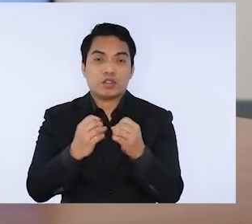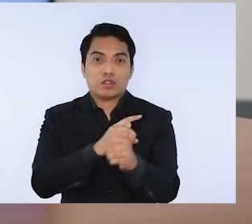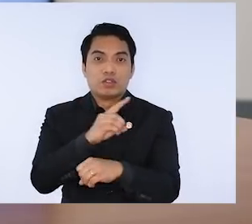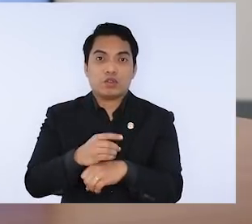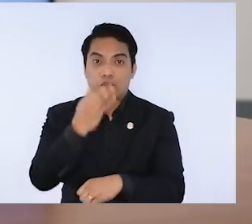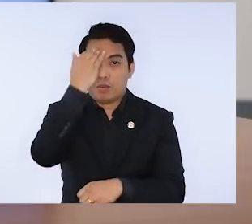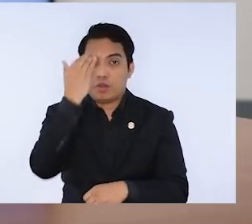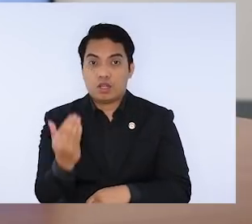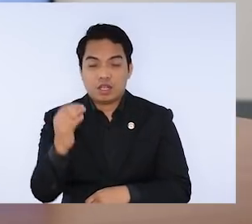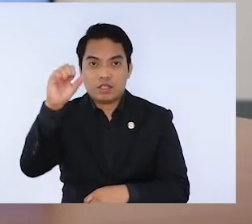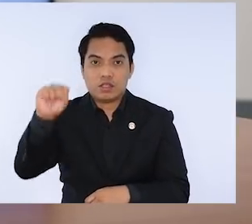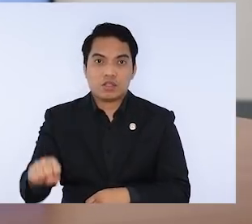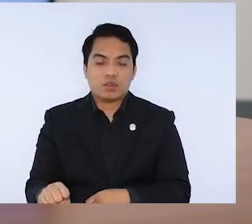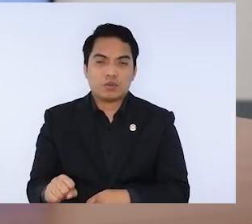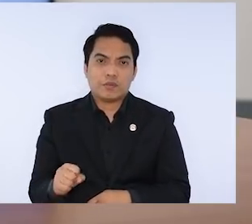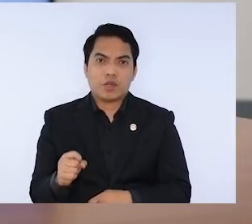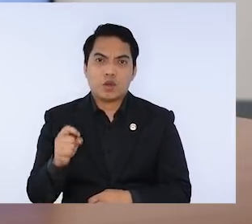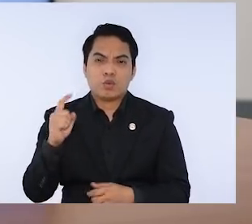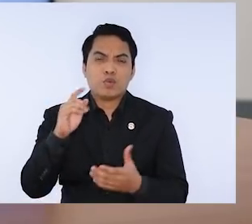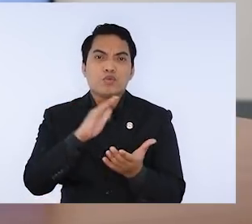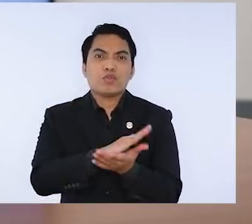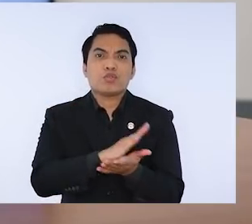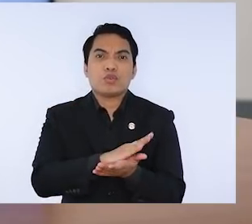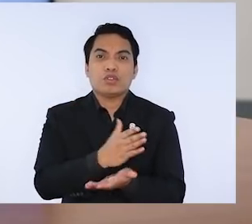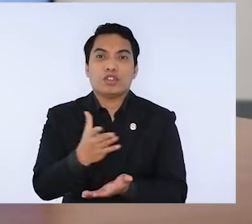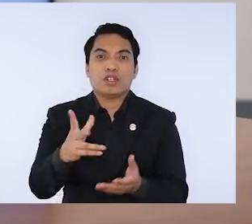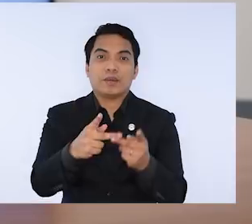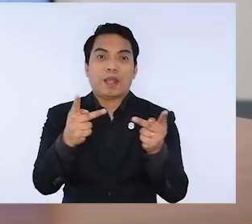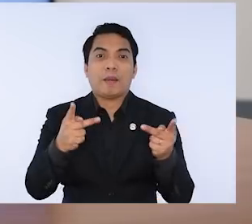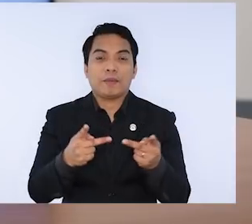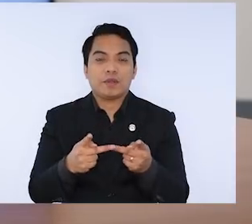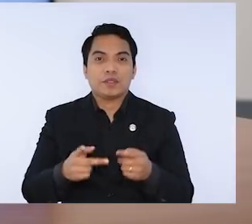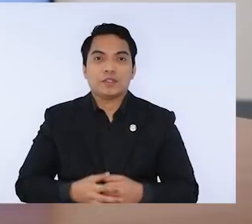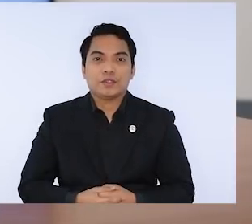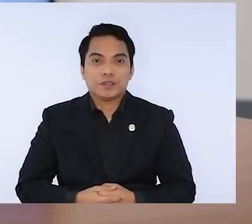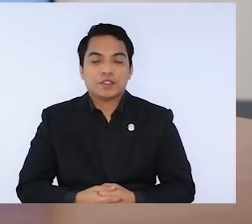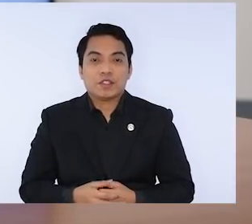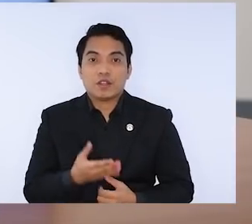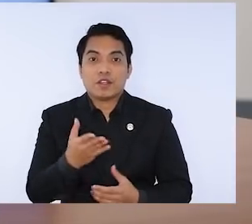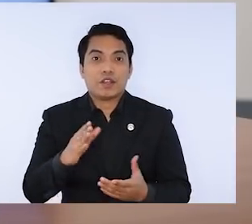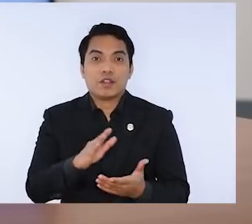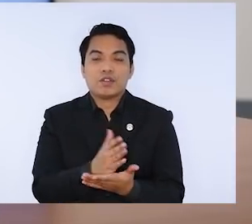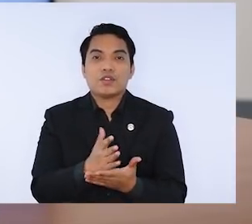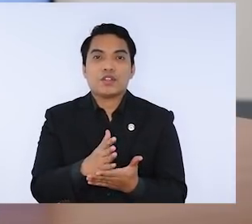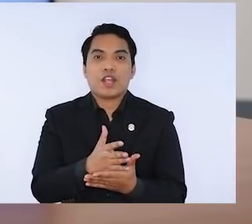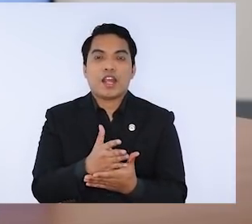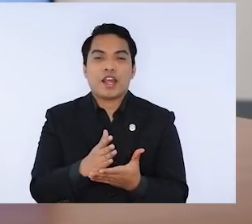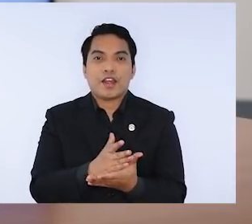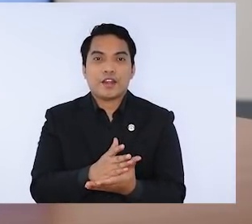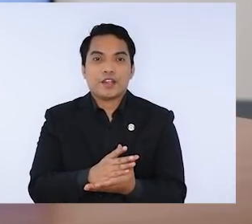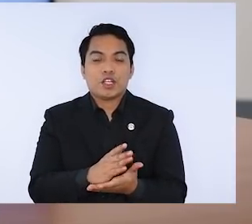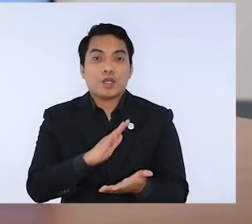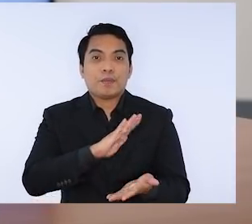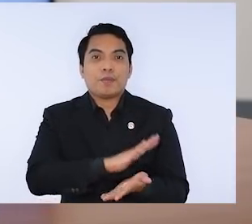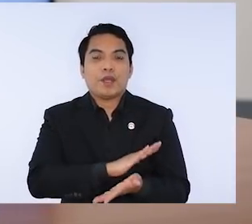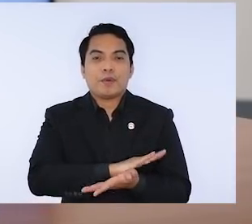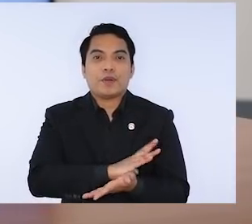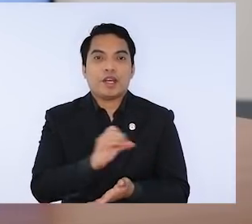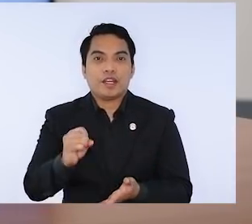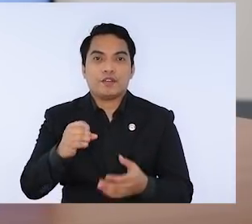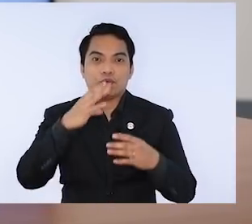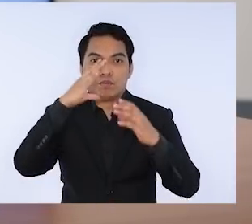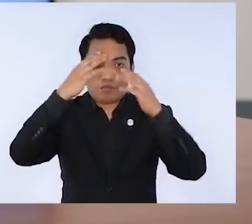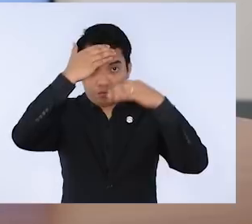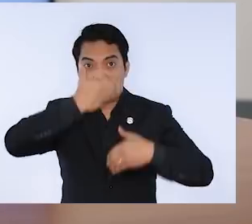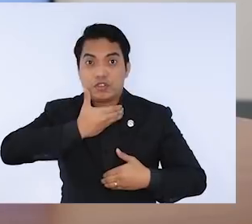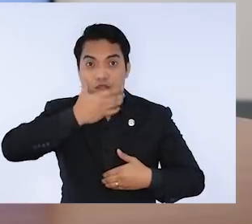Bulacan South sa isa sa mga paaralan sa kanilang lugar. Namahagi sila ng mga band paper at face shields para sa